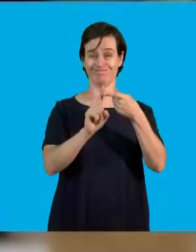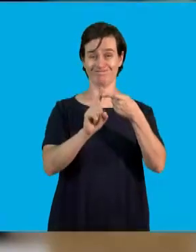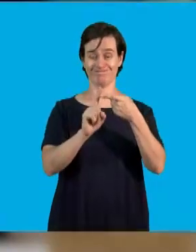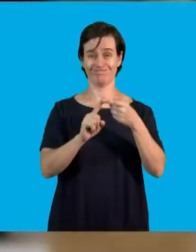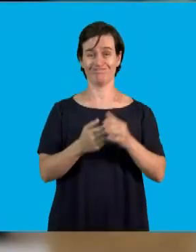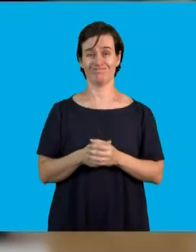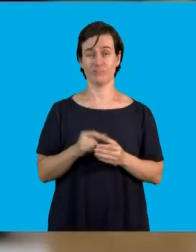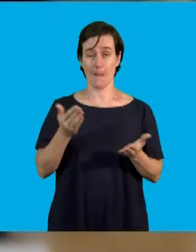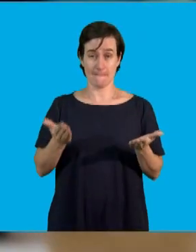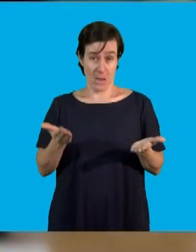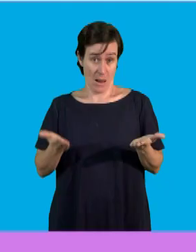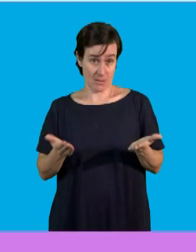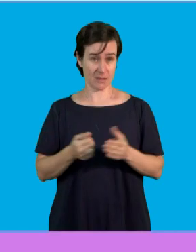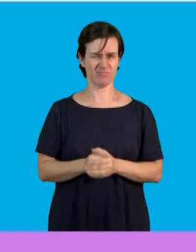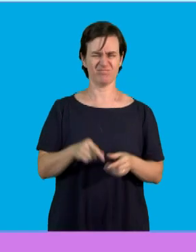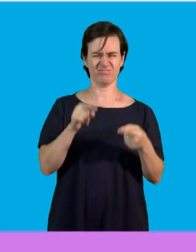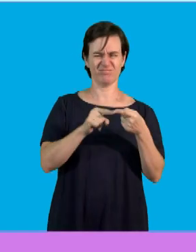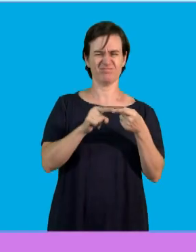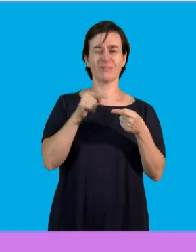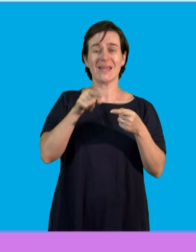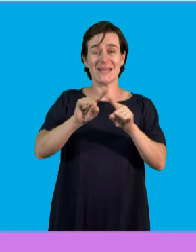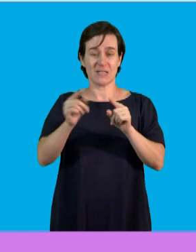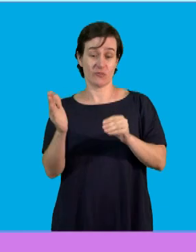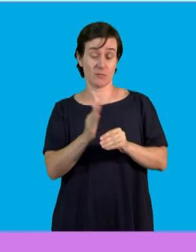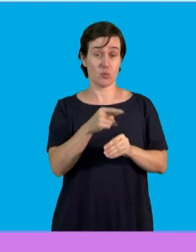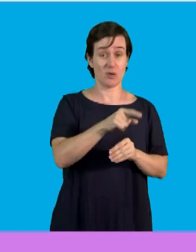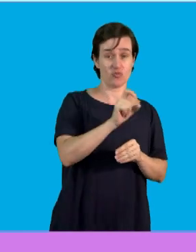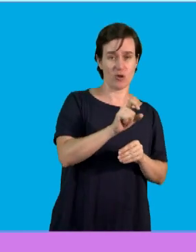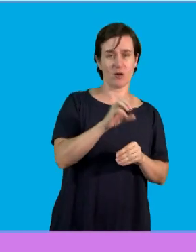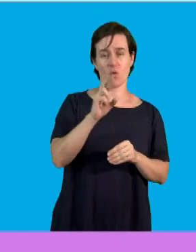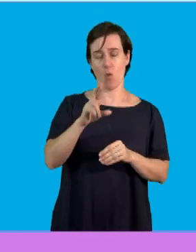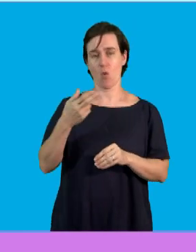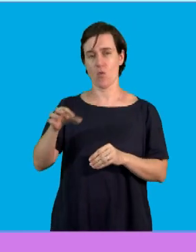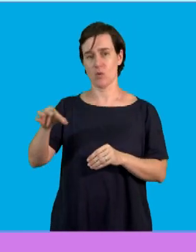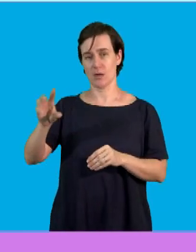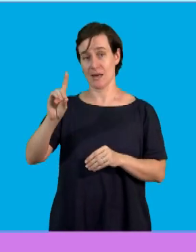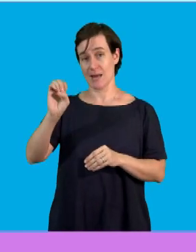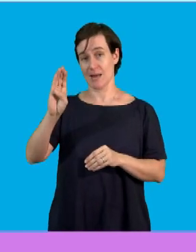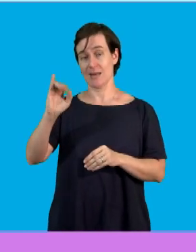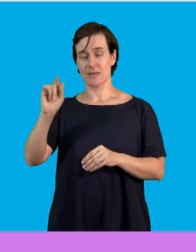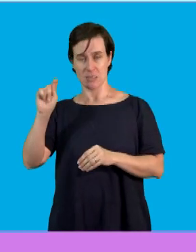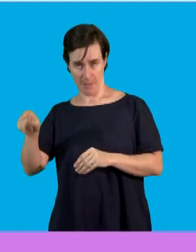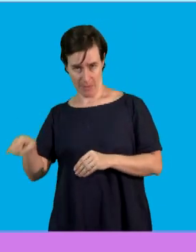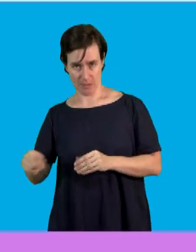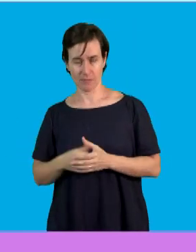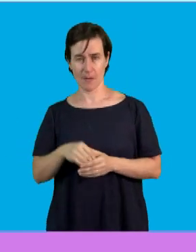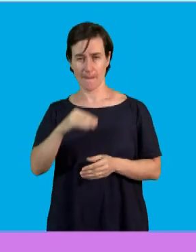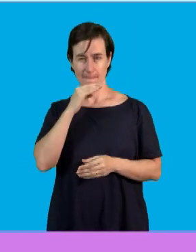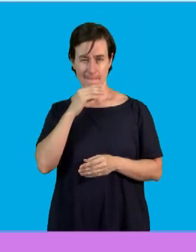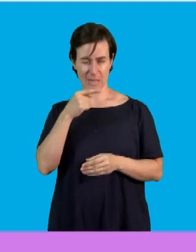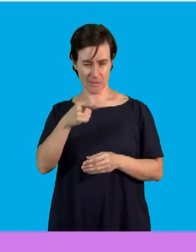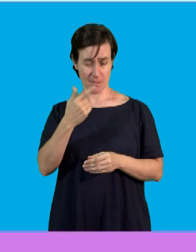Firstly, it will be a balance. Now, a balance, it's simply the difference between the credit and the debit. It means that on your